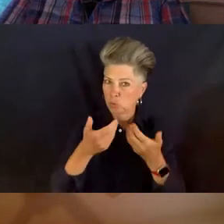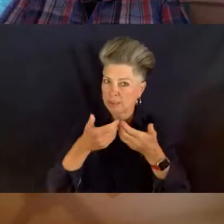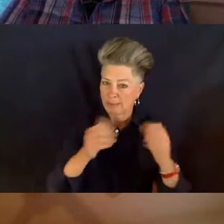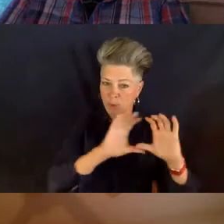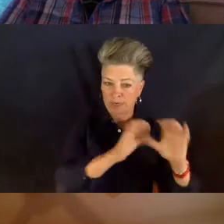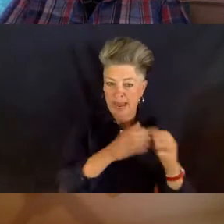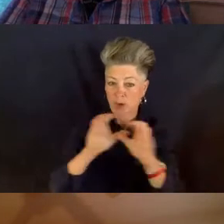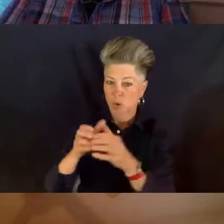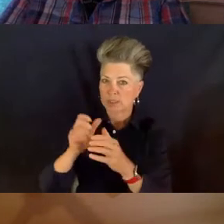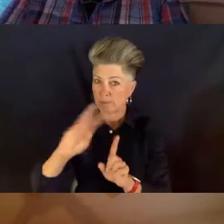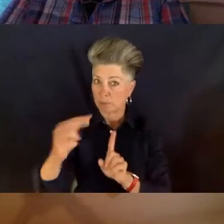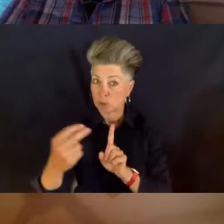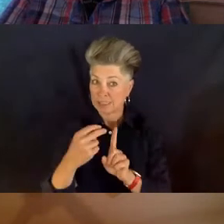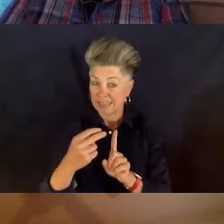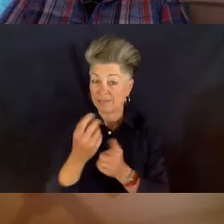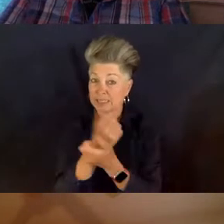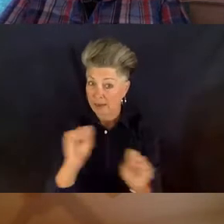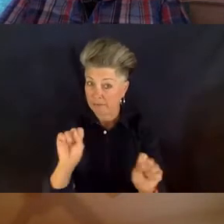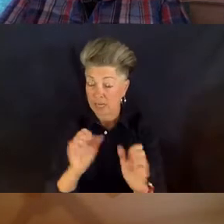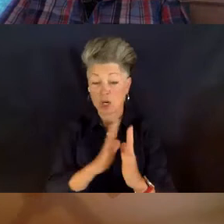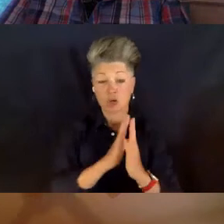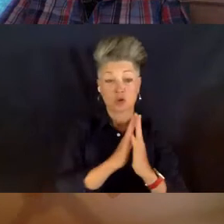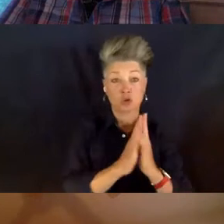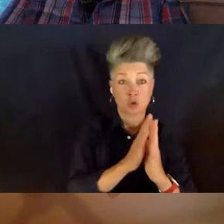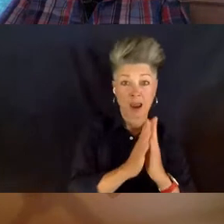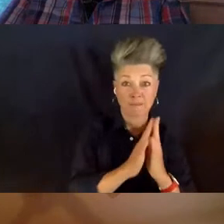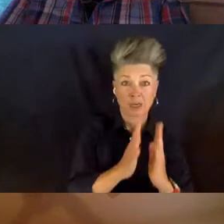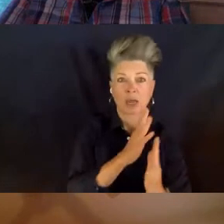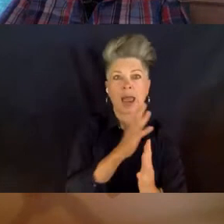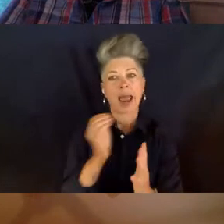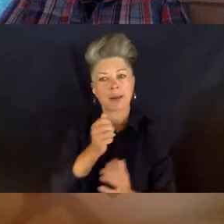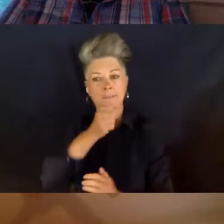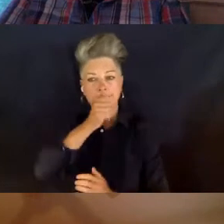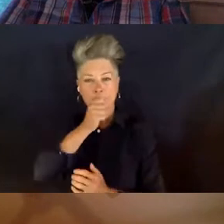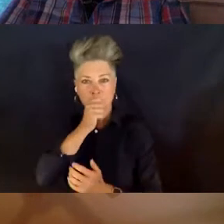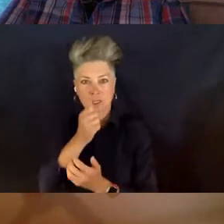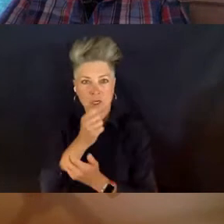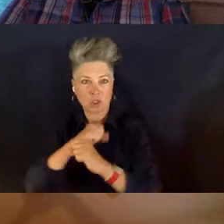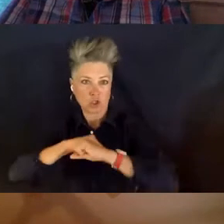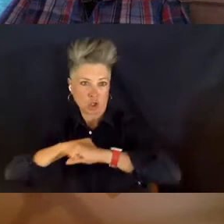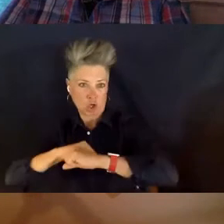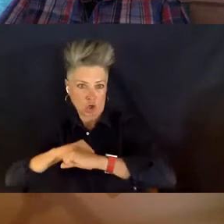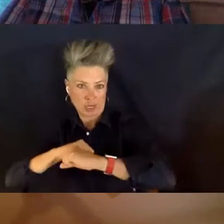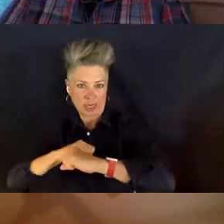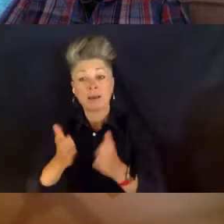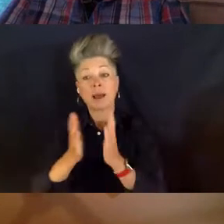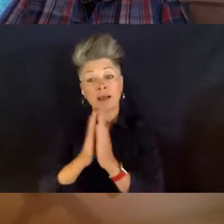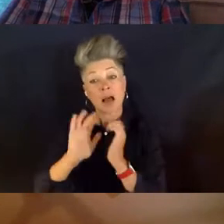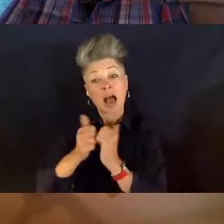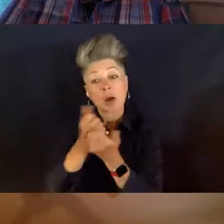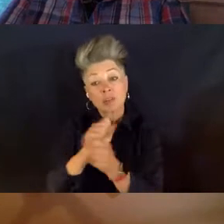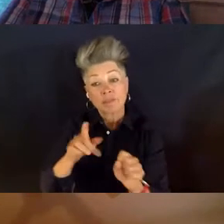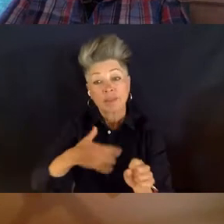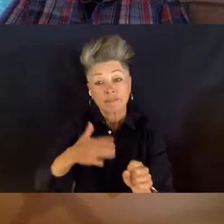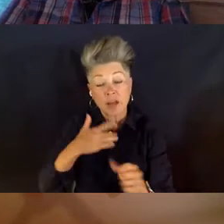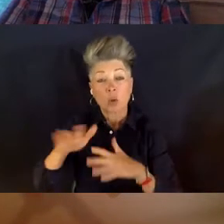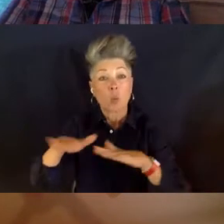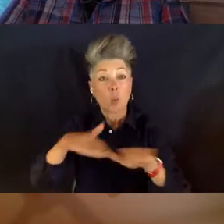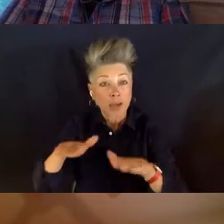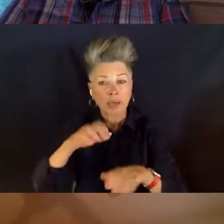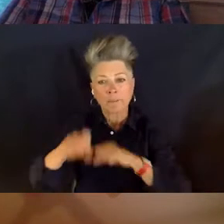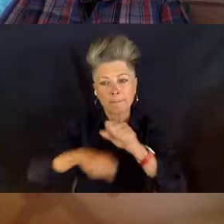perceived safety were traffic safety and crime and personal security. So residents were asked how safe they felt while walking and biking in regards